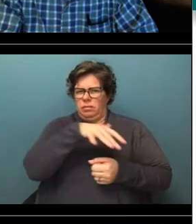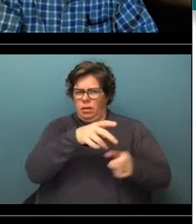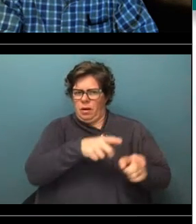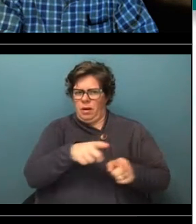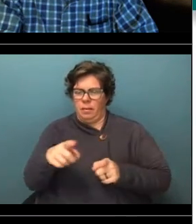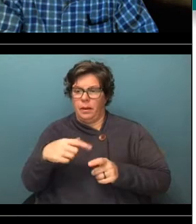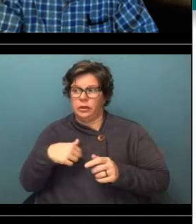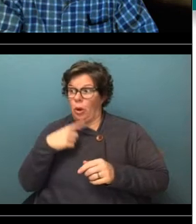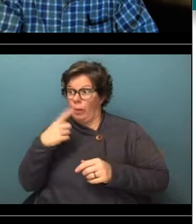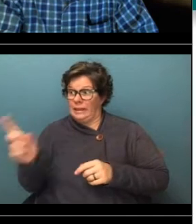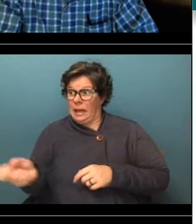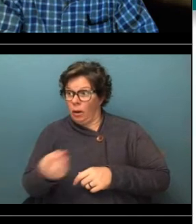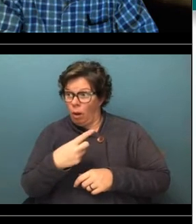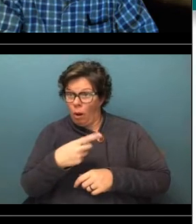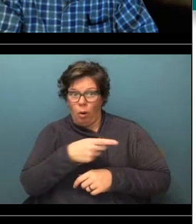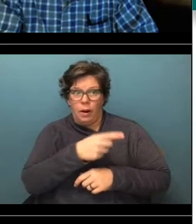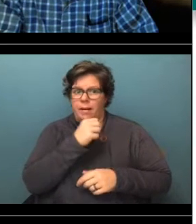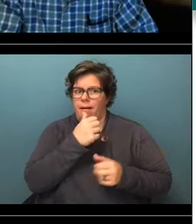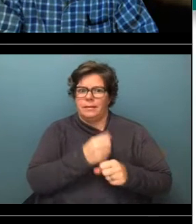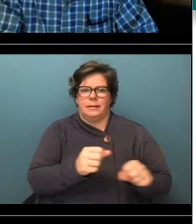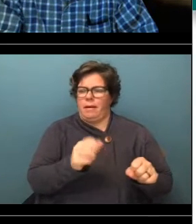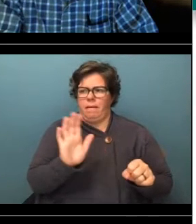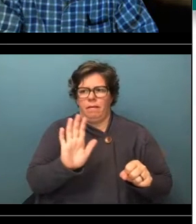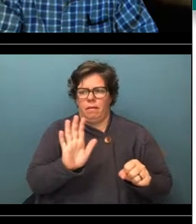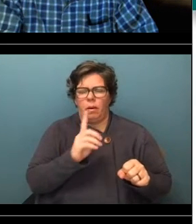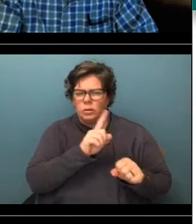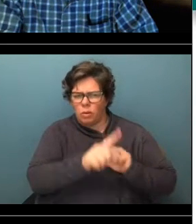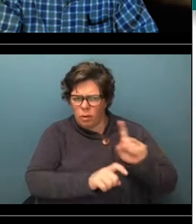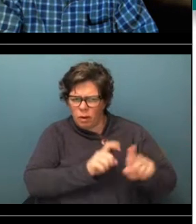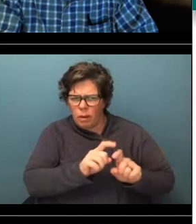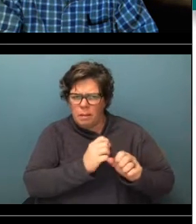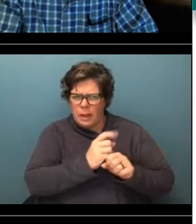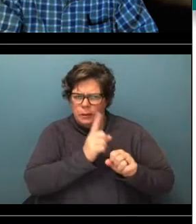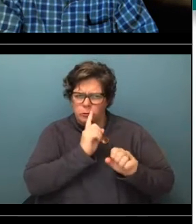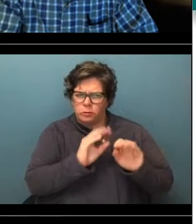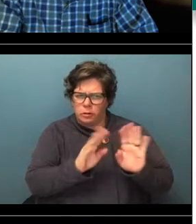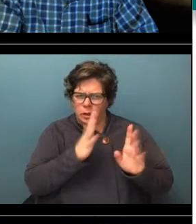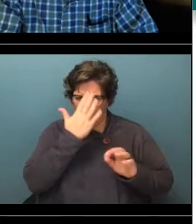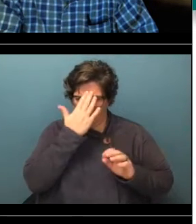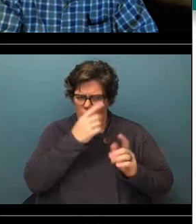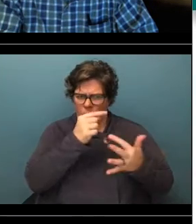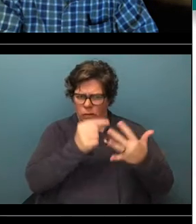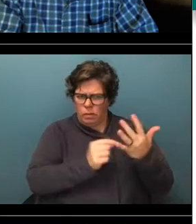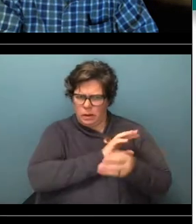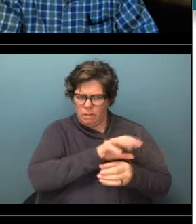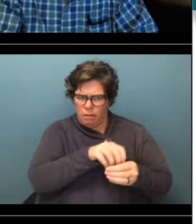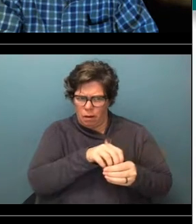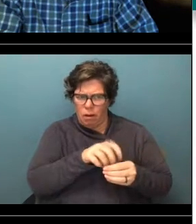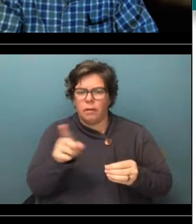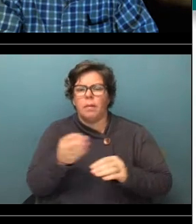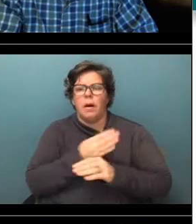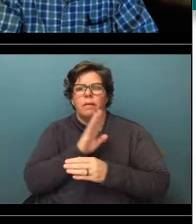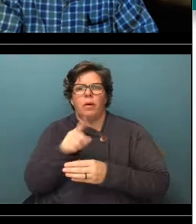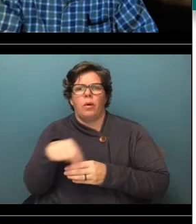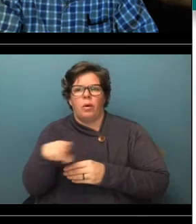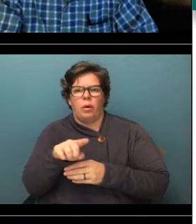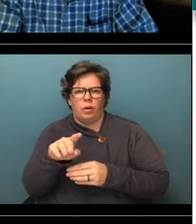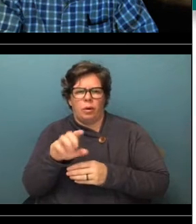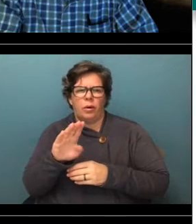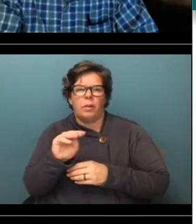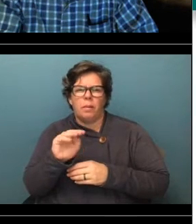sending them into an unsafe situation, so they know what they're going into. And so that's a little bit